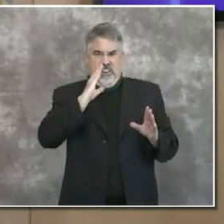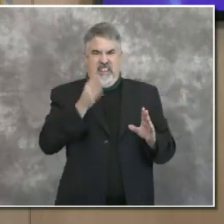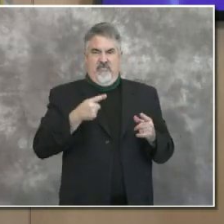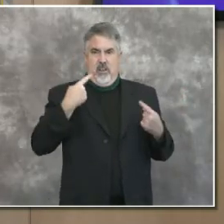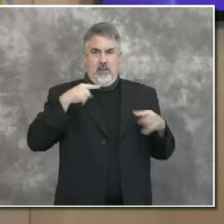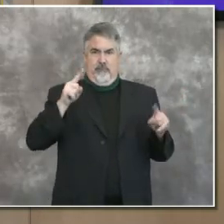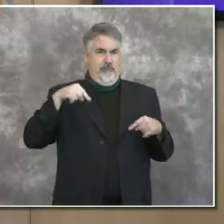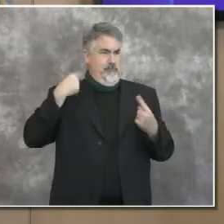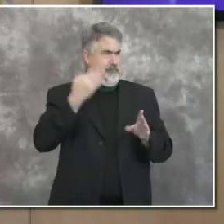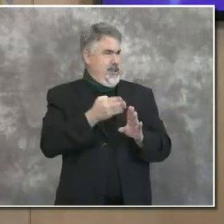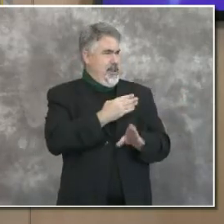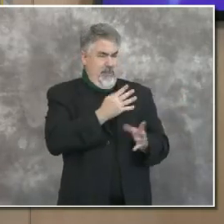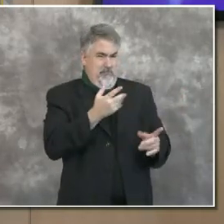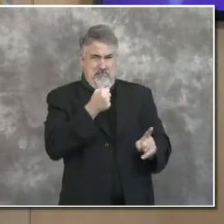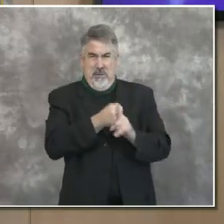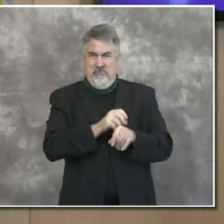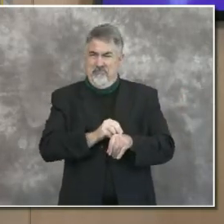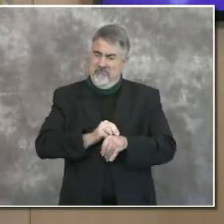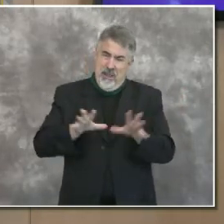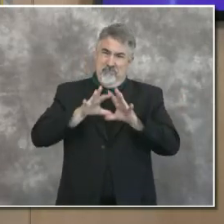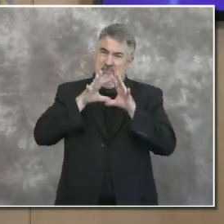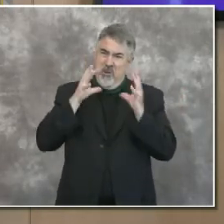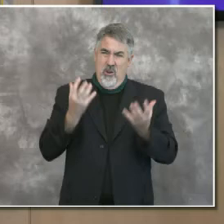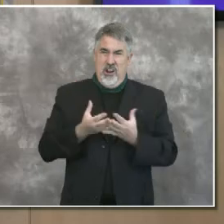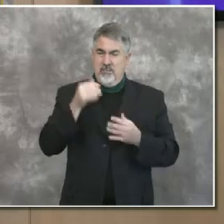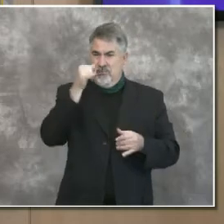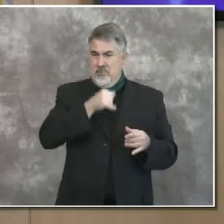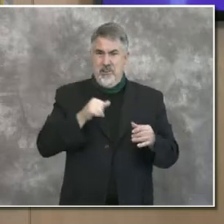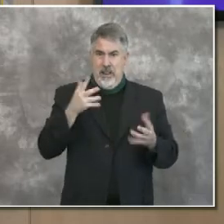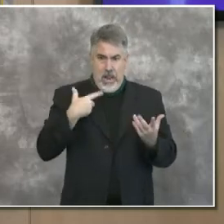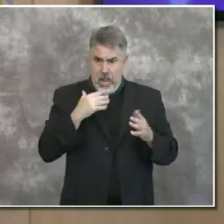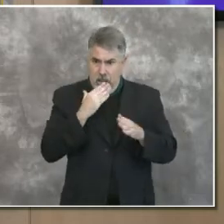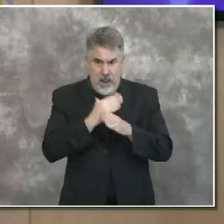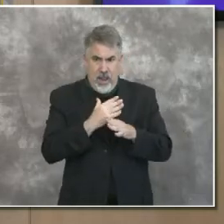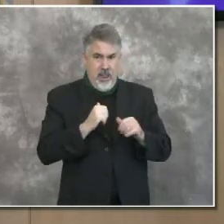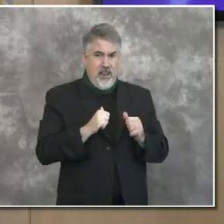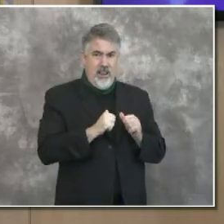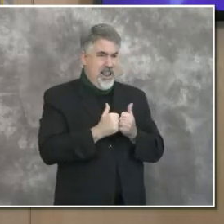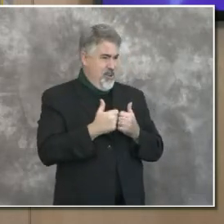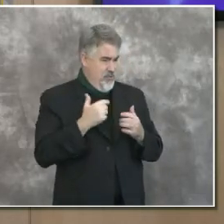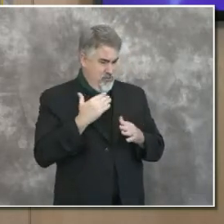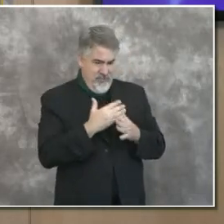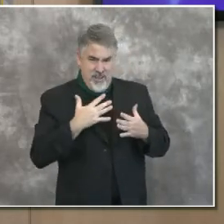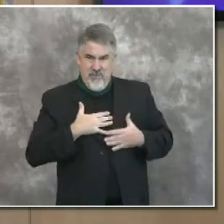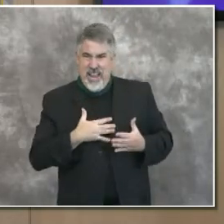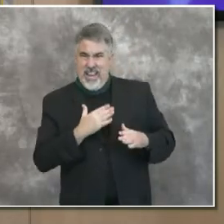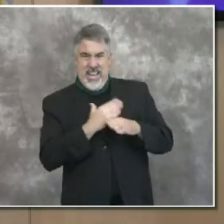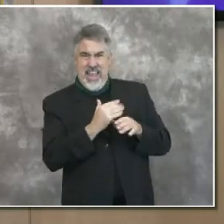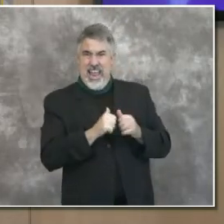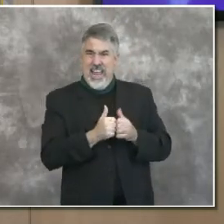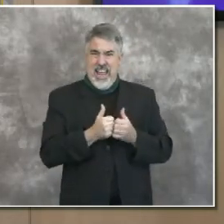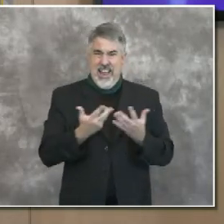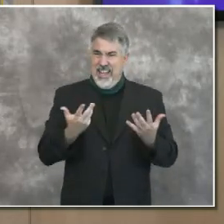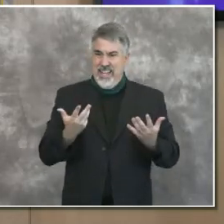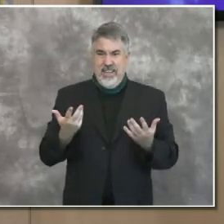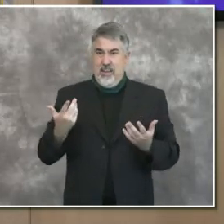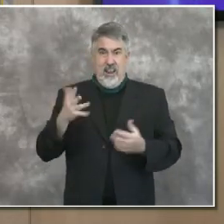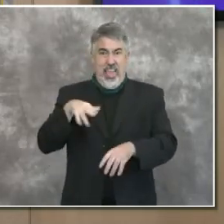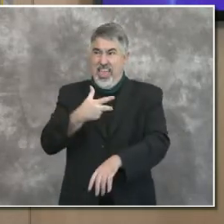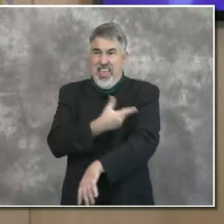have no pre-existent immunity. There is no vaccine that is currently